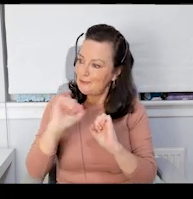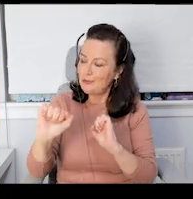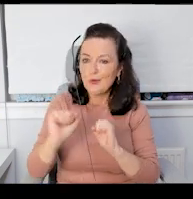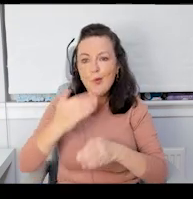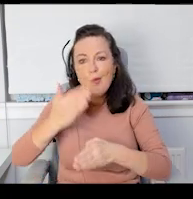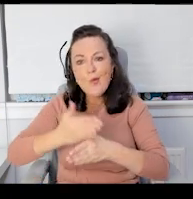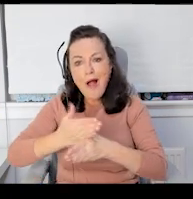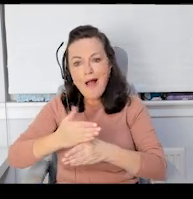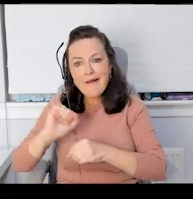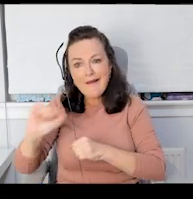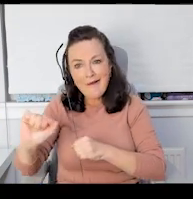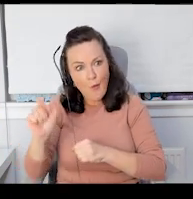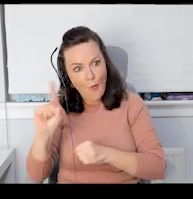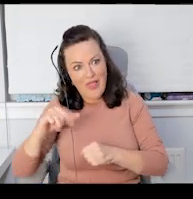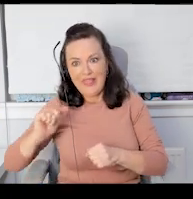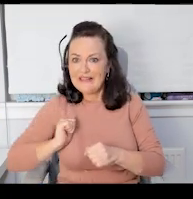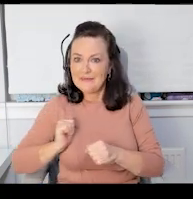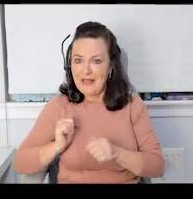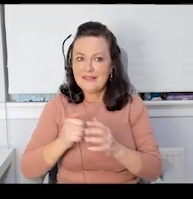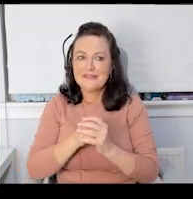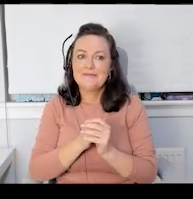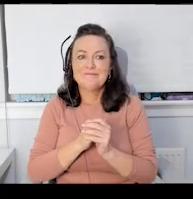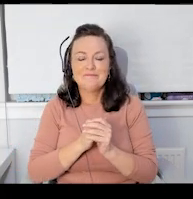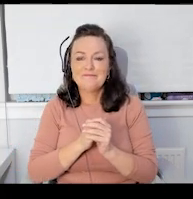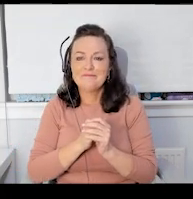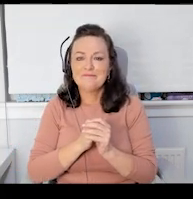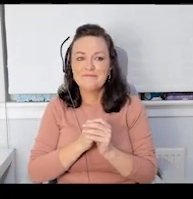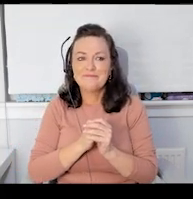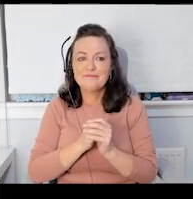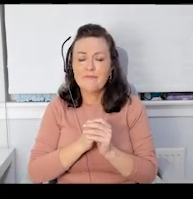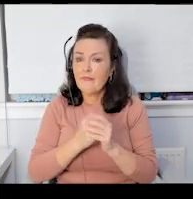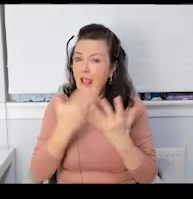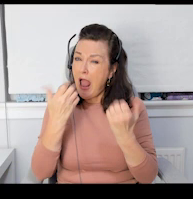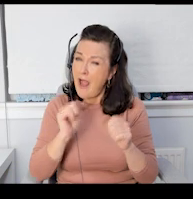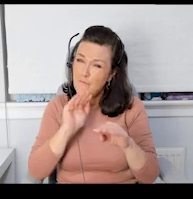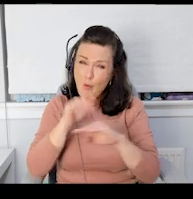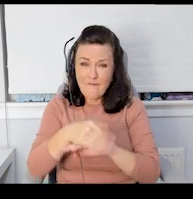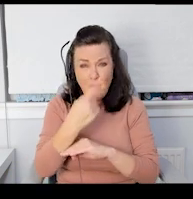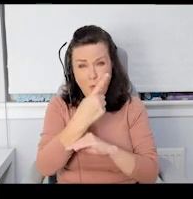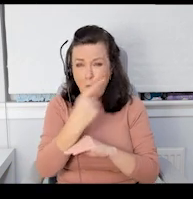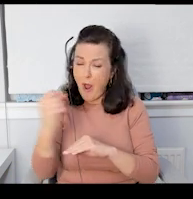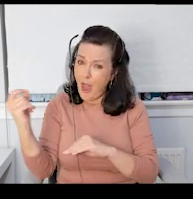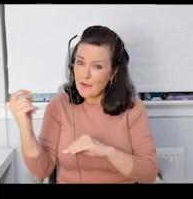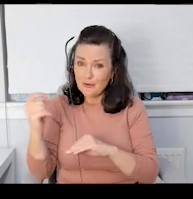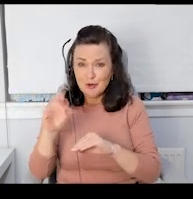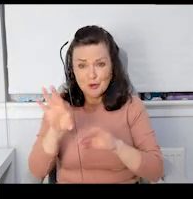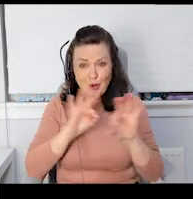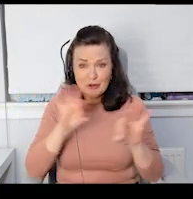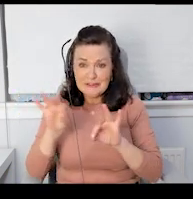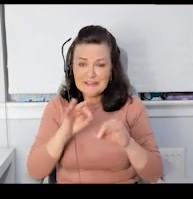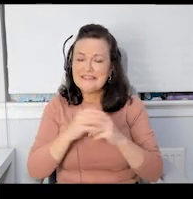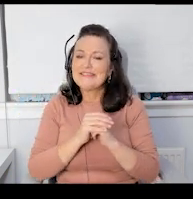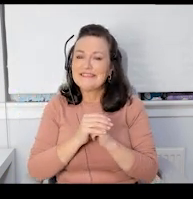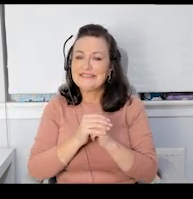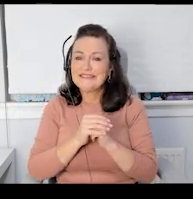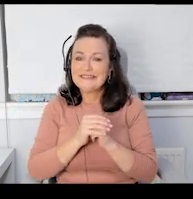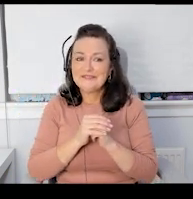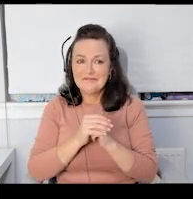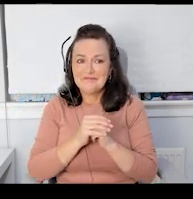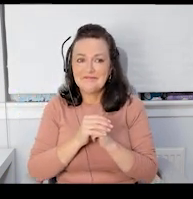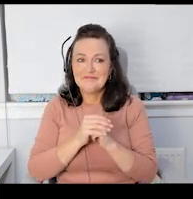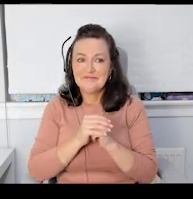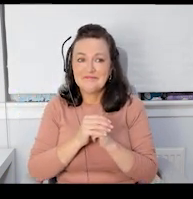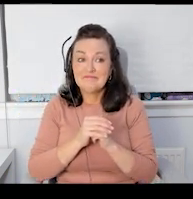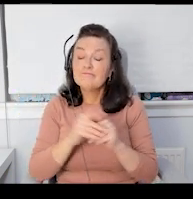people in apprenticeships and work-based learning opportunities in Scotland. So if we start with the key features of foundation